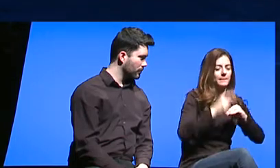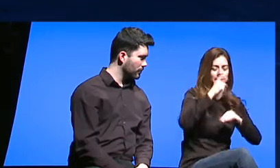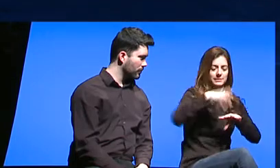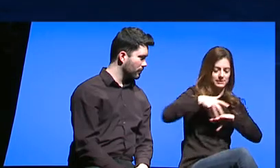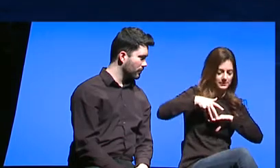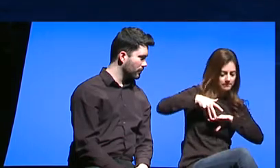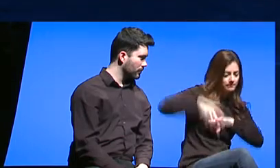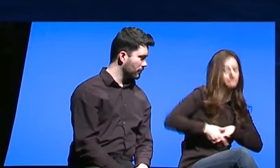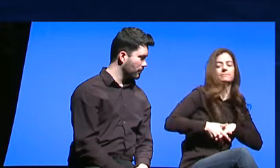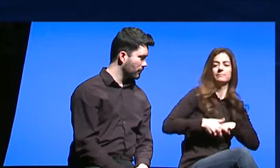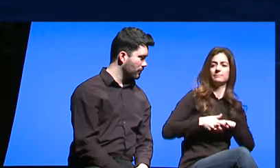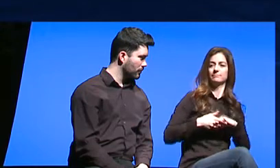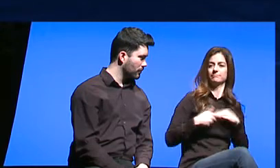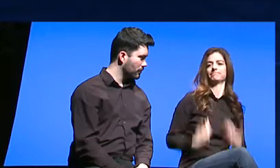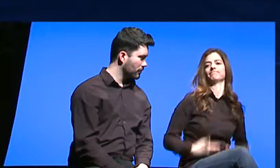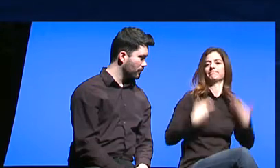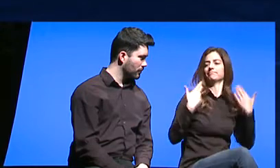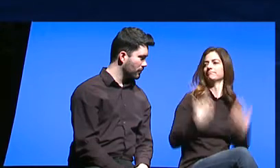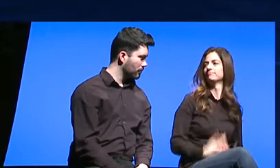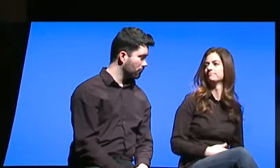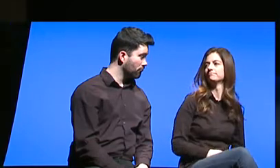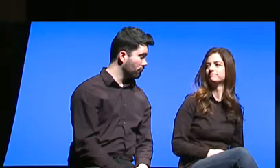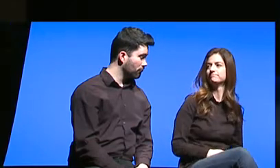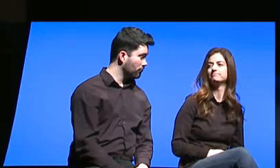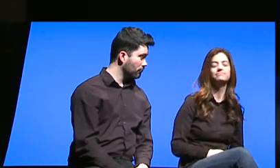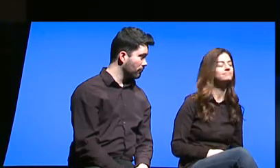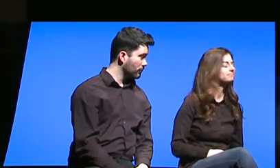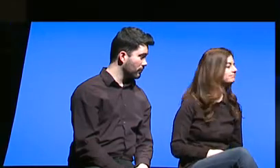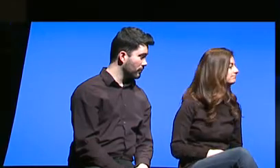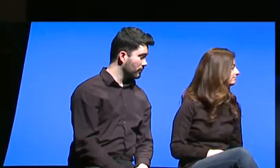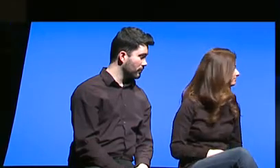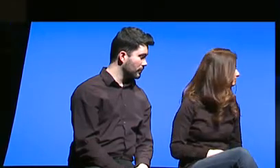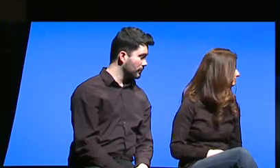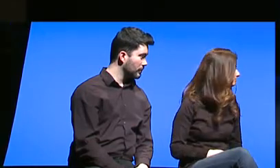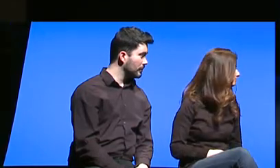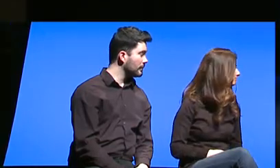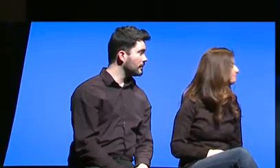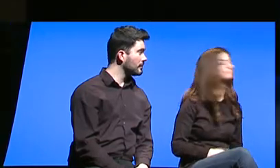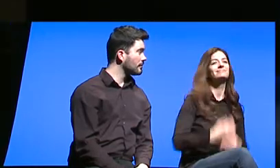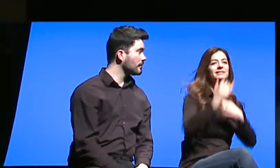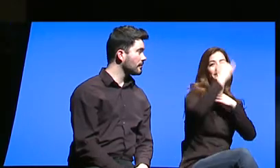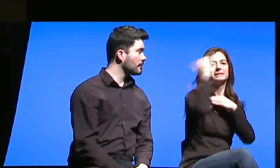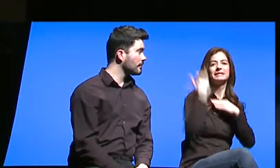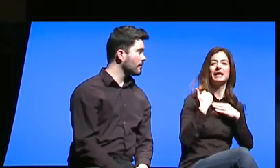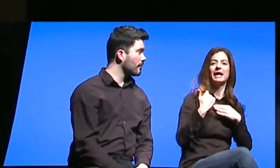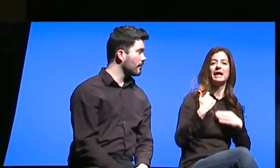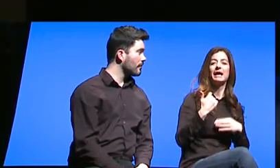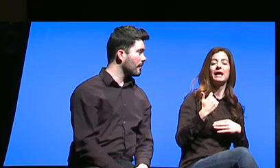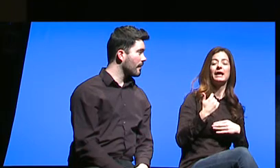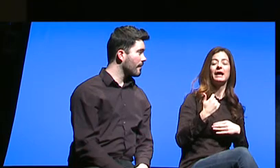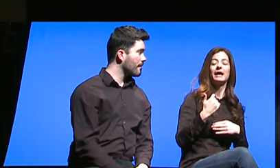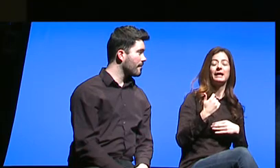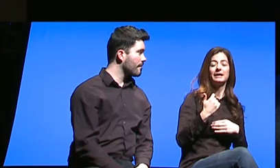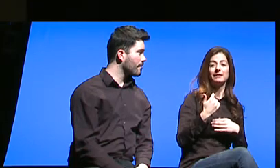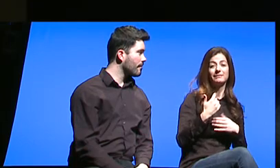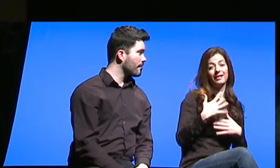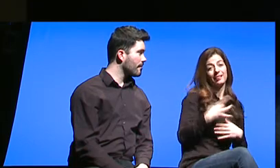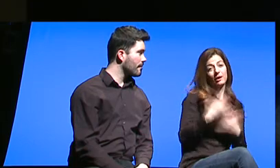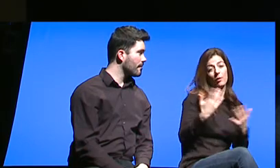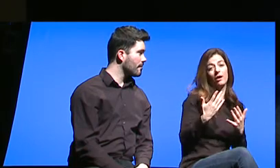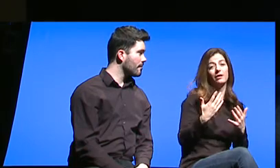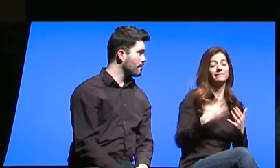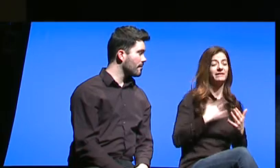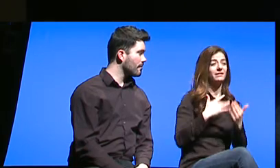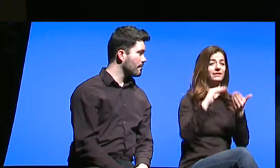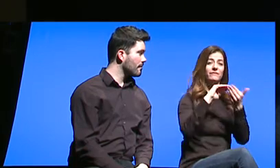part of everything that I do. The thing I like about being Muslim is a sense of community. We have our